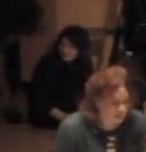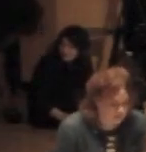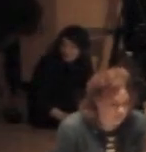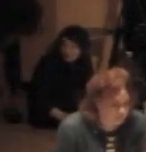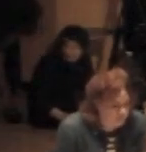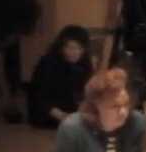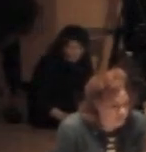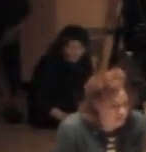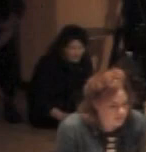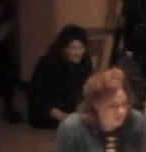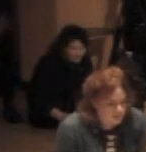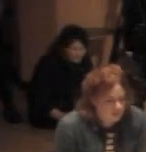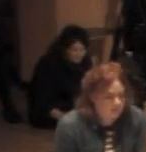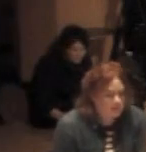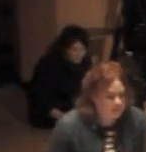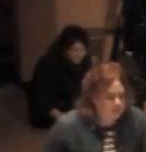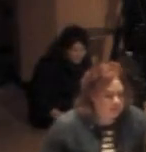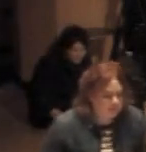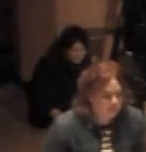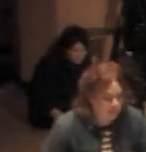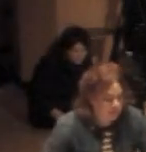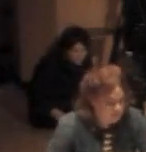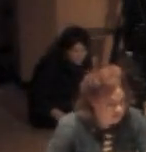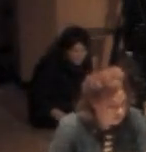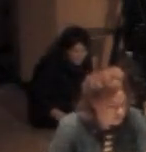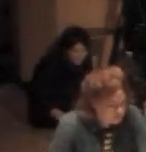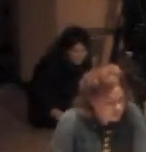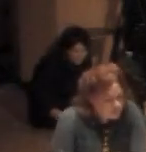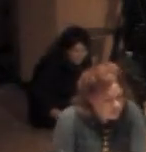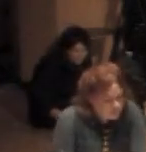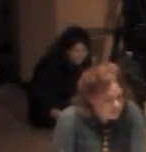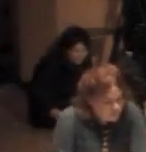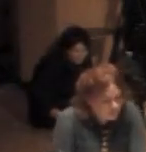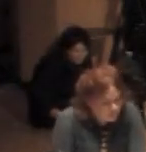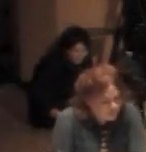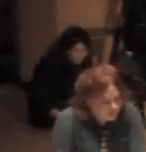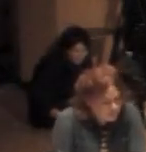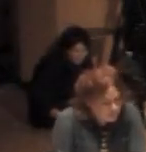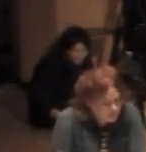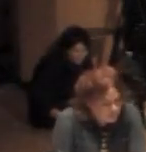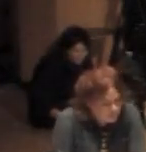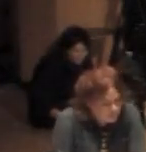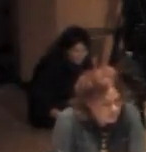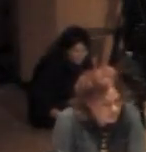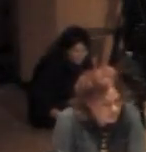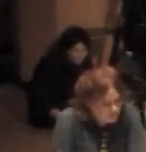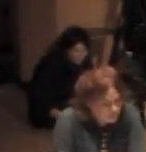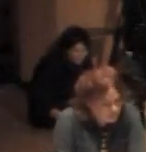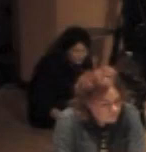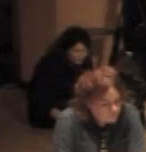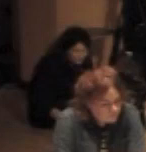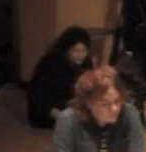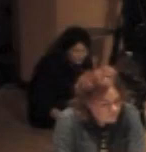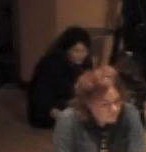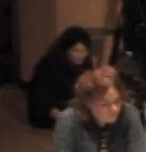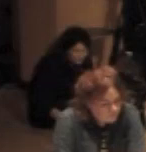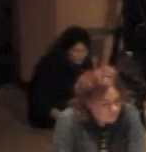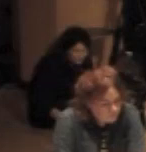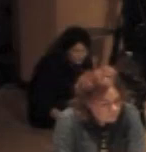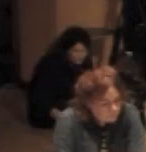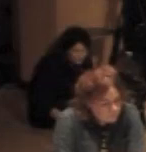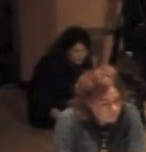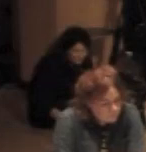coming yeah yeah my sister is coming at least that's good yeah I'll check back in again in a